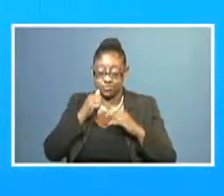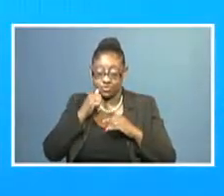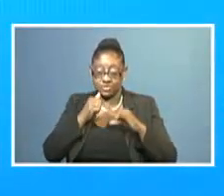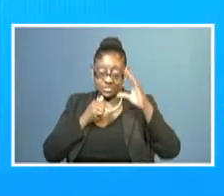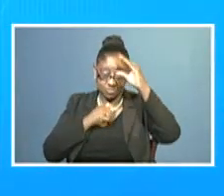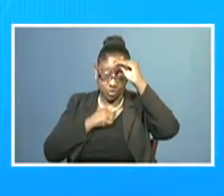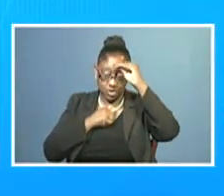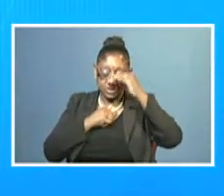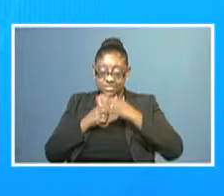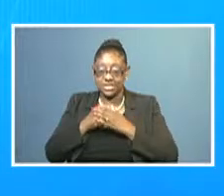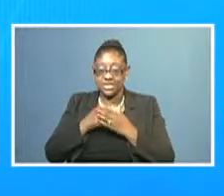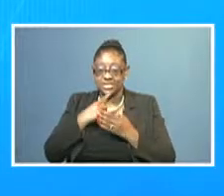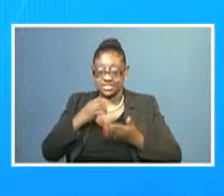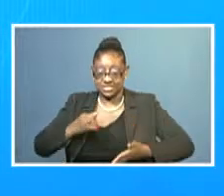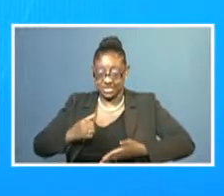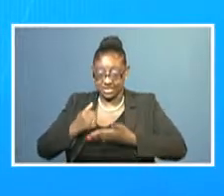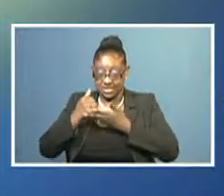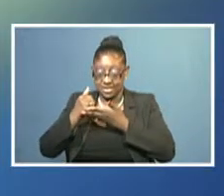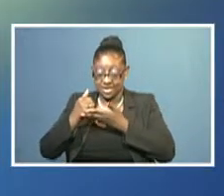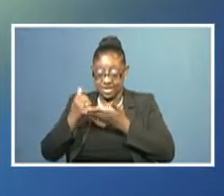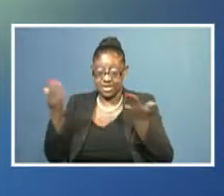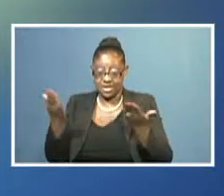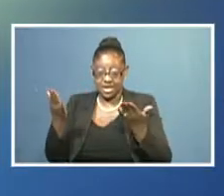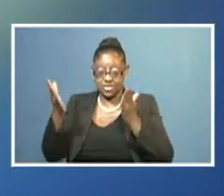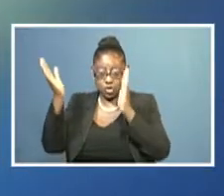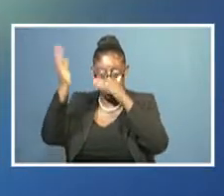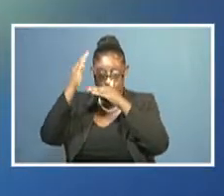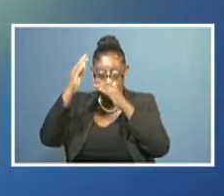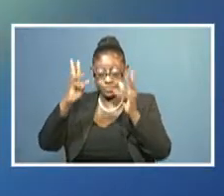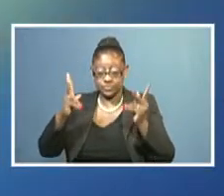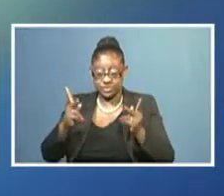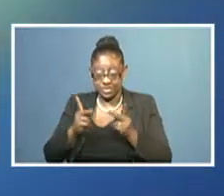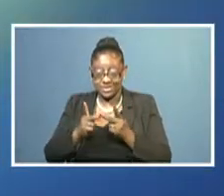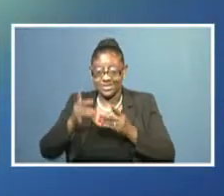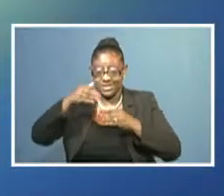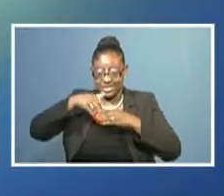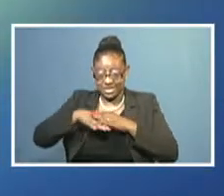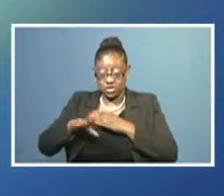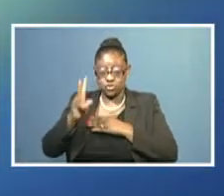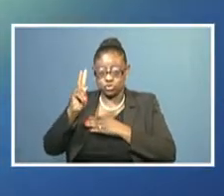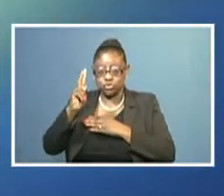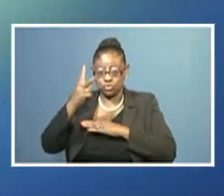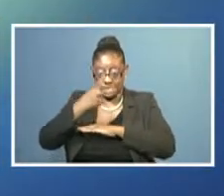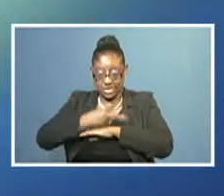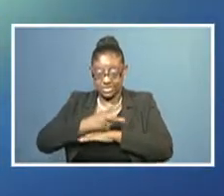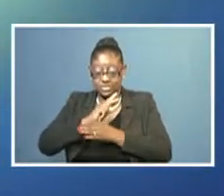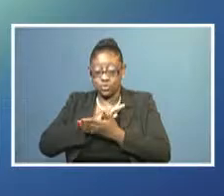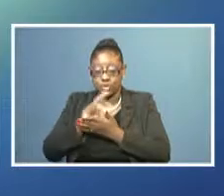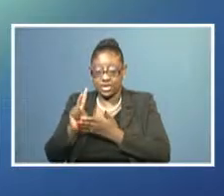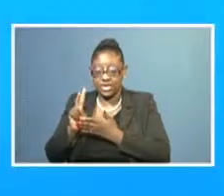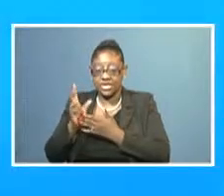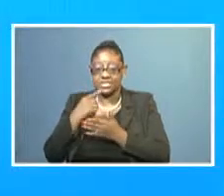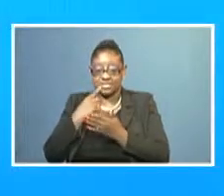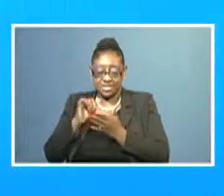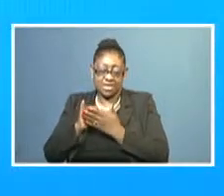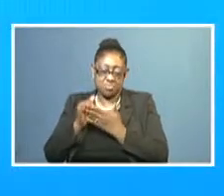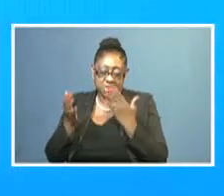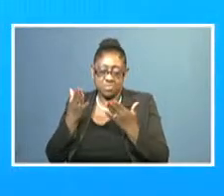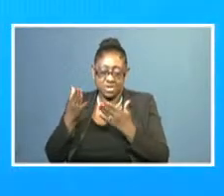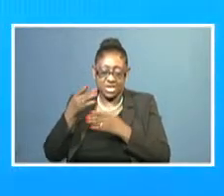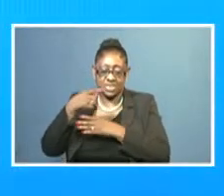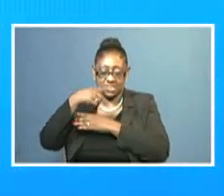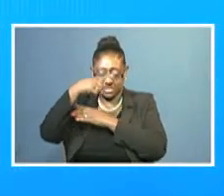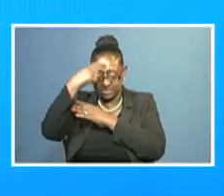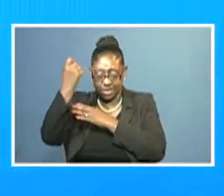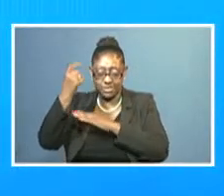It's held at the Hope Center, and it's also held in an indoor facility 2 days per week now. But once the summer gets in, we'll probably go 3 to 4 days a week.